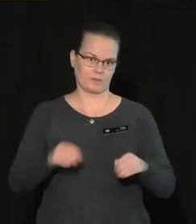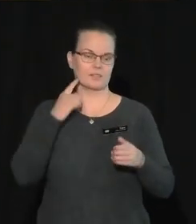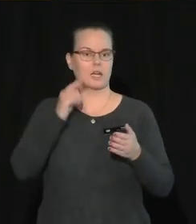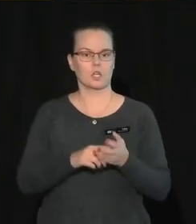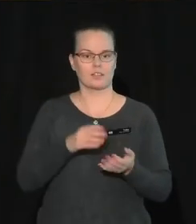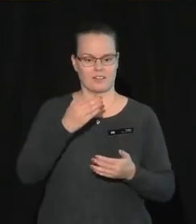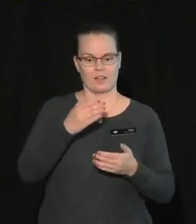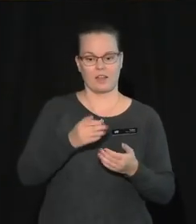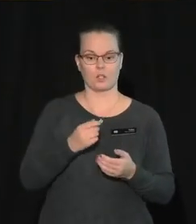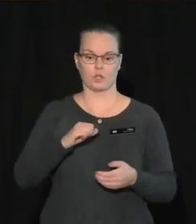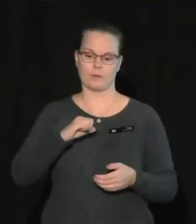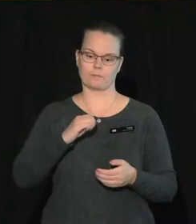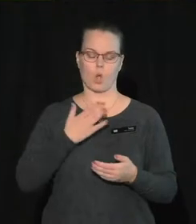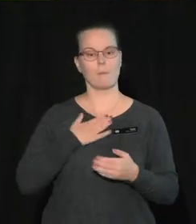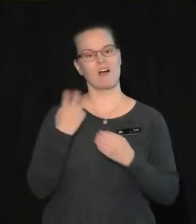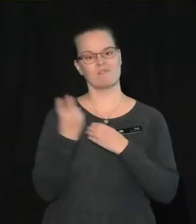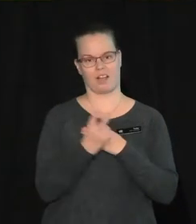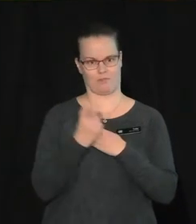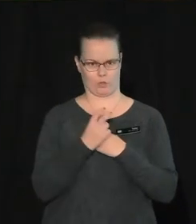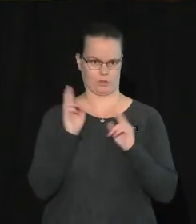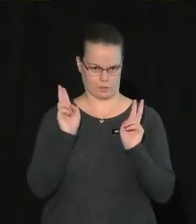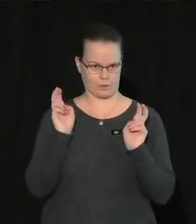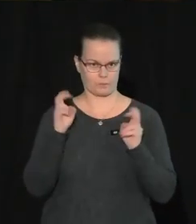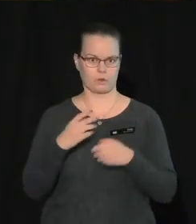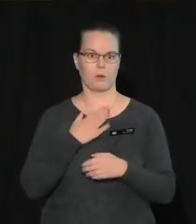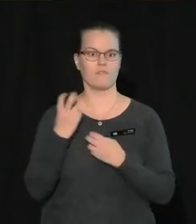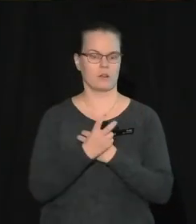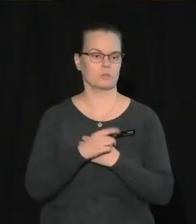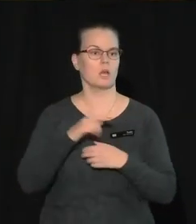self-declaration. In other words, the